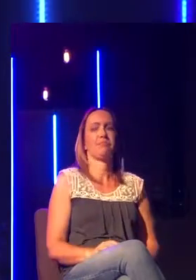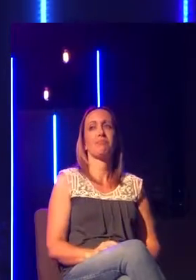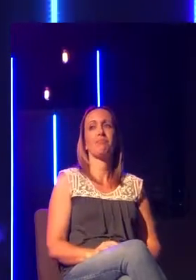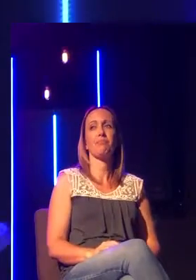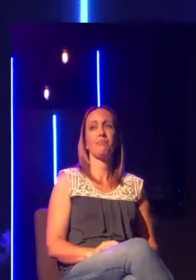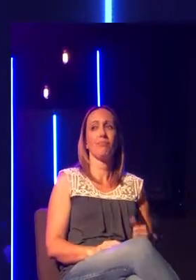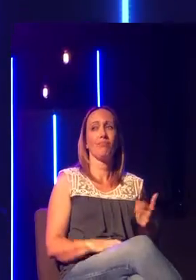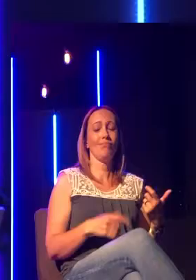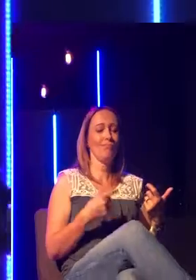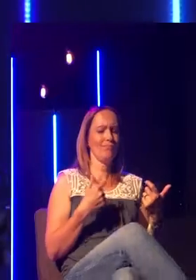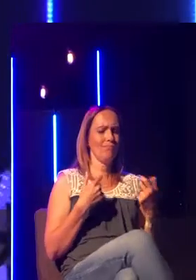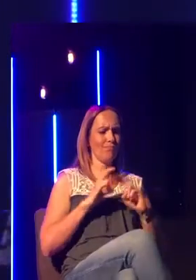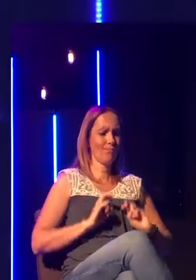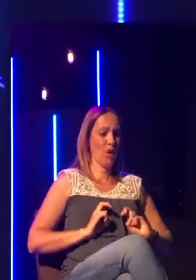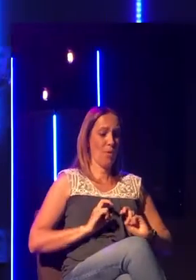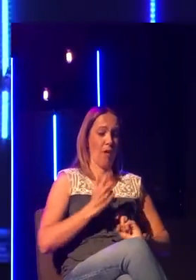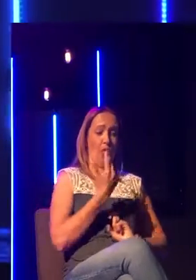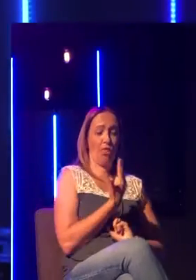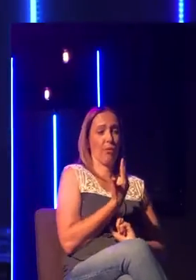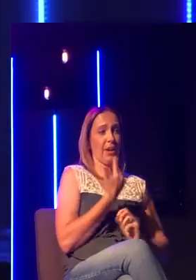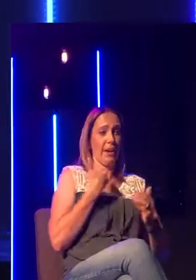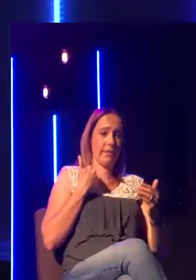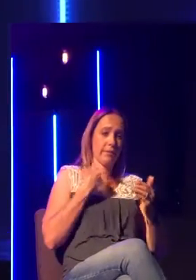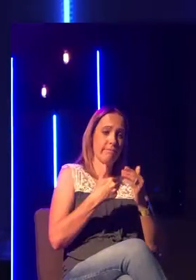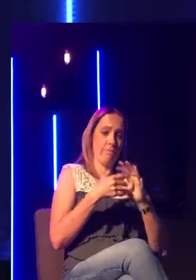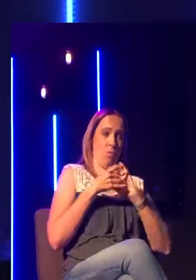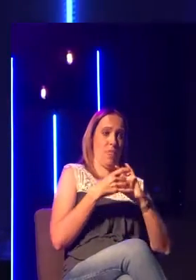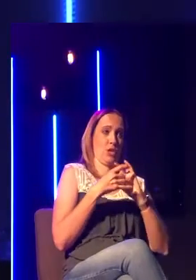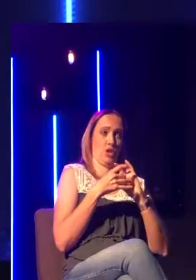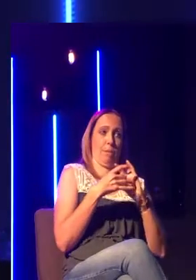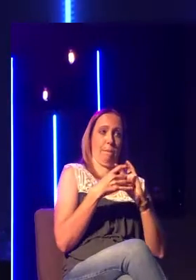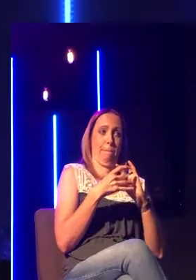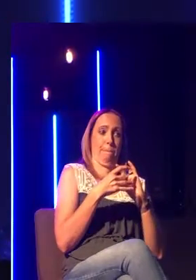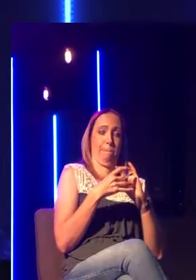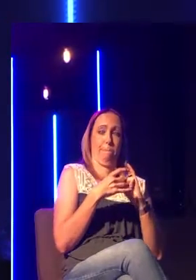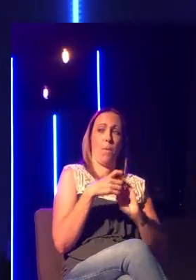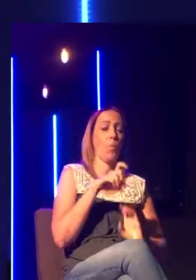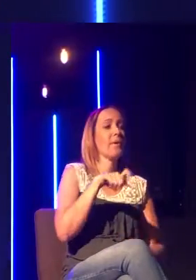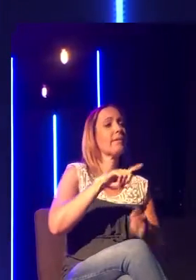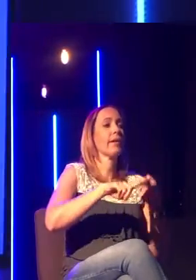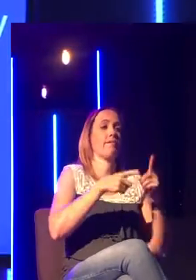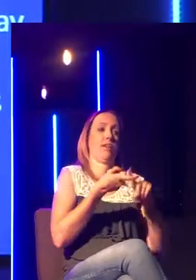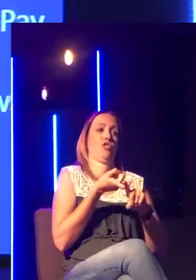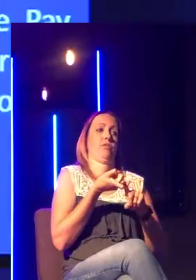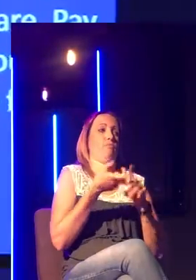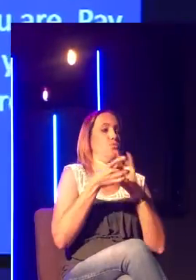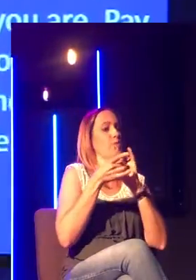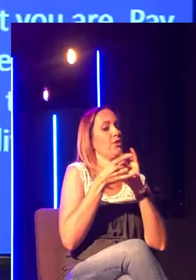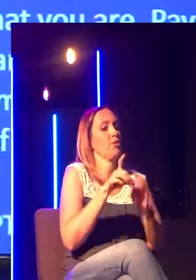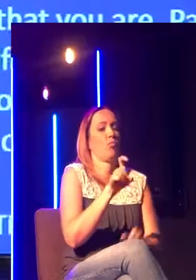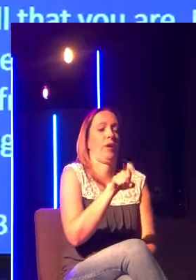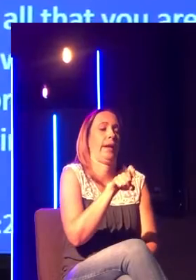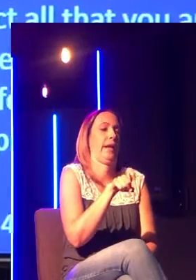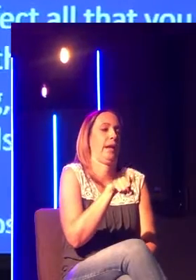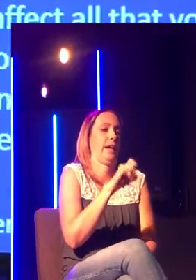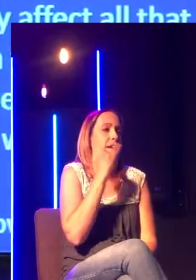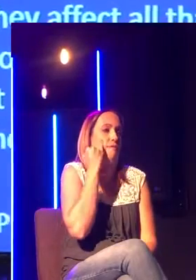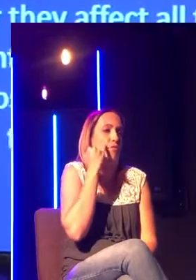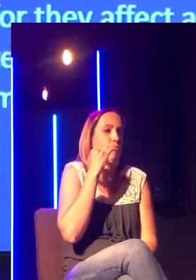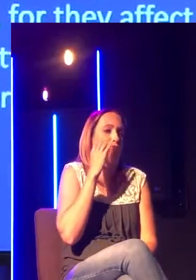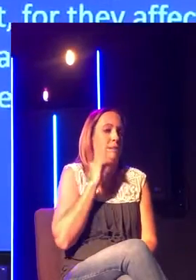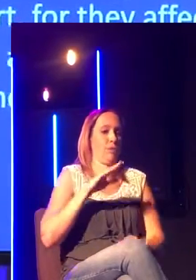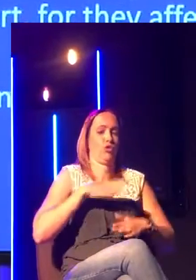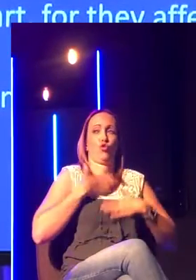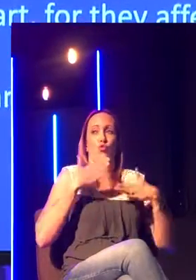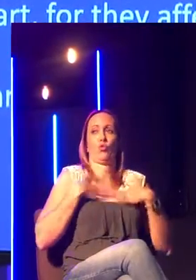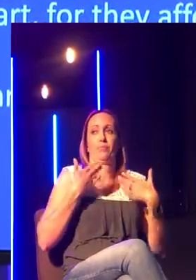3 close personal relationships? We need those friendships. We need those relationships if we're going to have joy. I've done